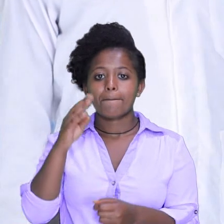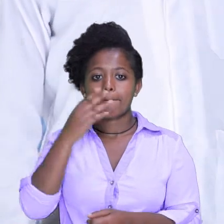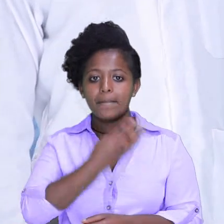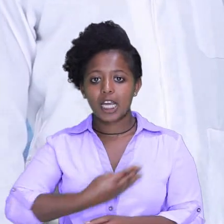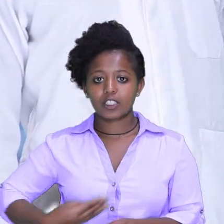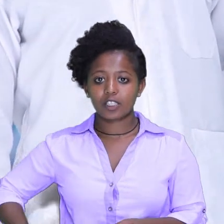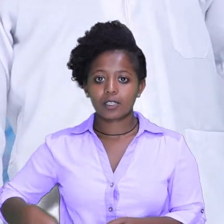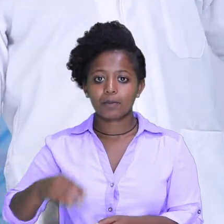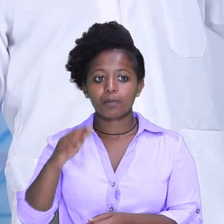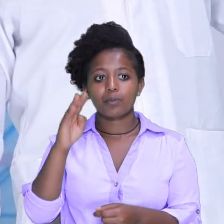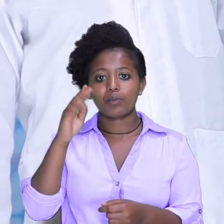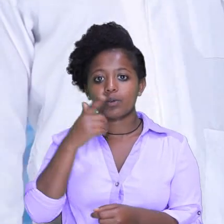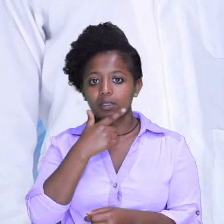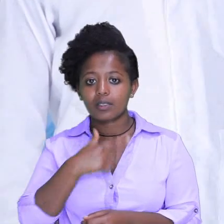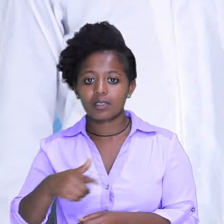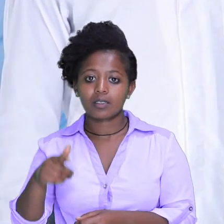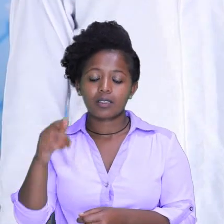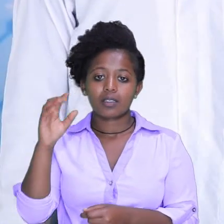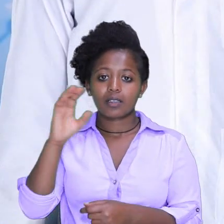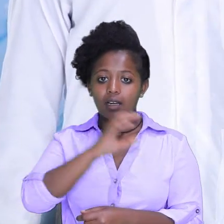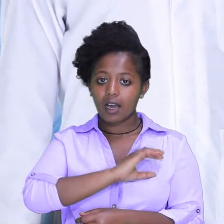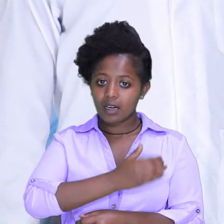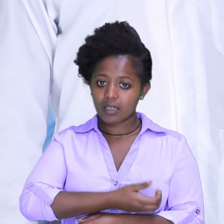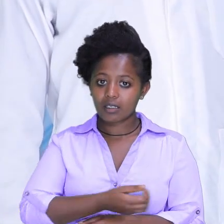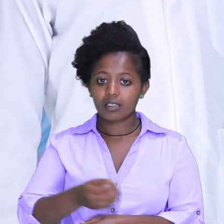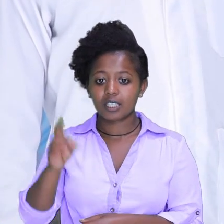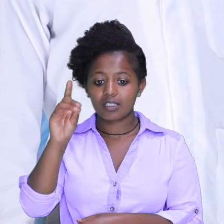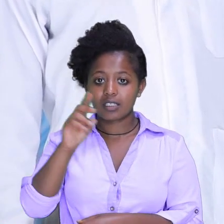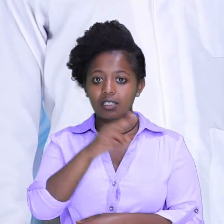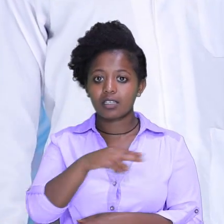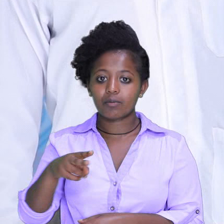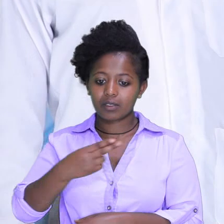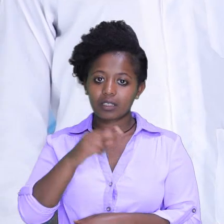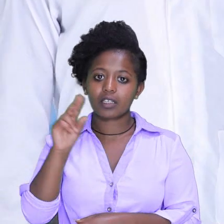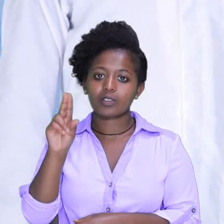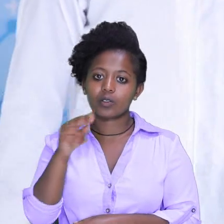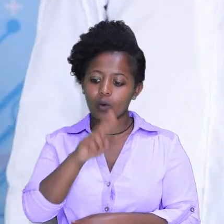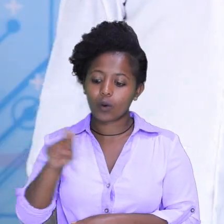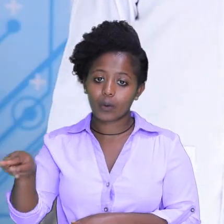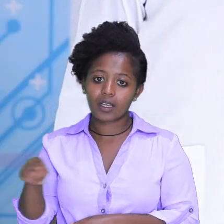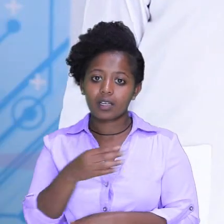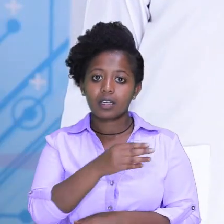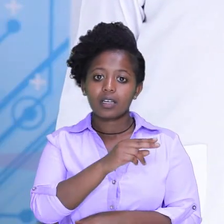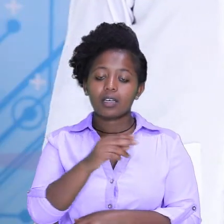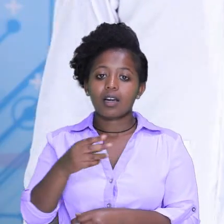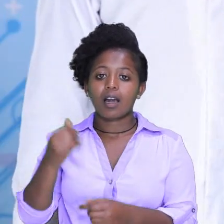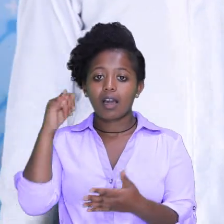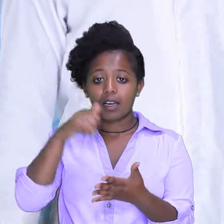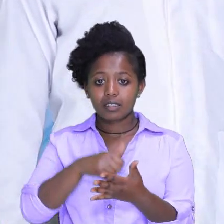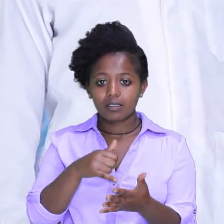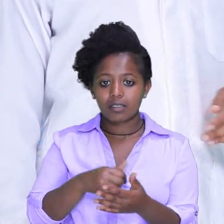Belgium, Britain, Canada, Denmark, Norway, France, Iceland,